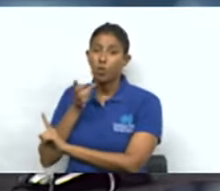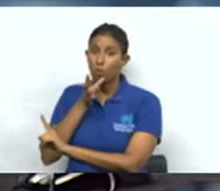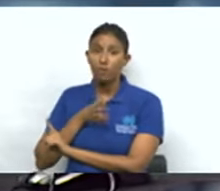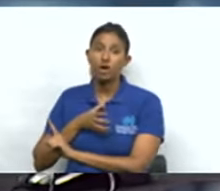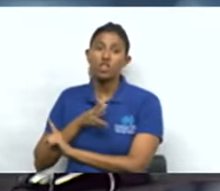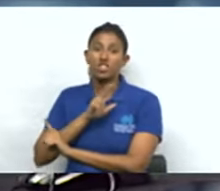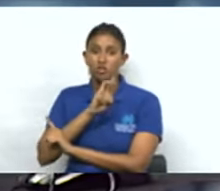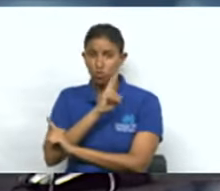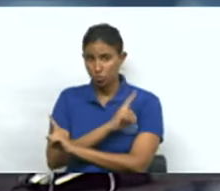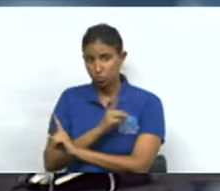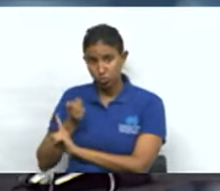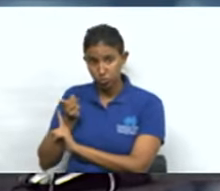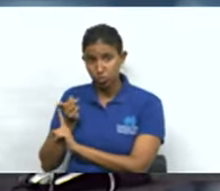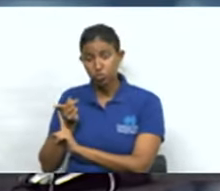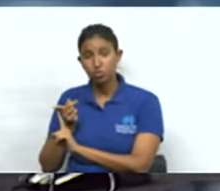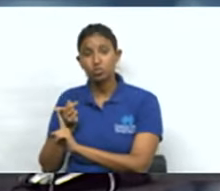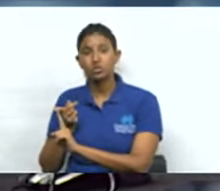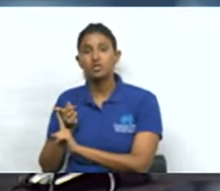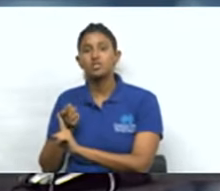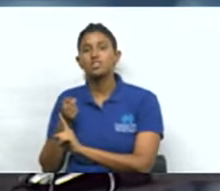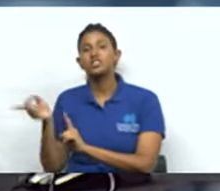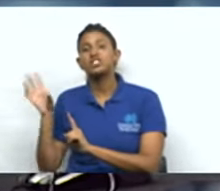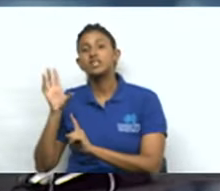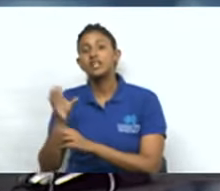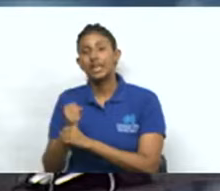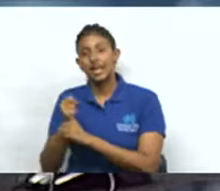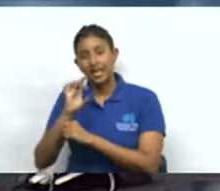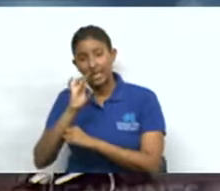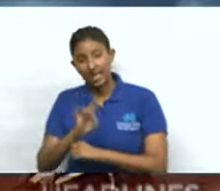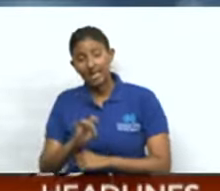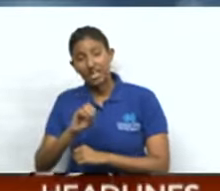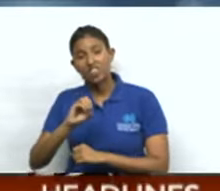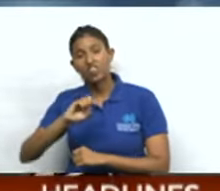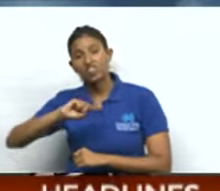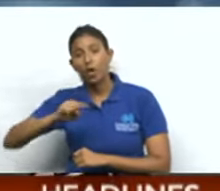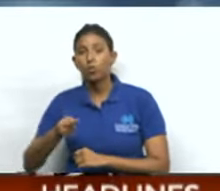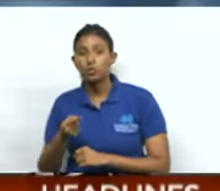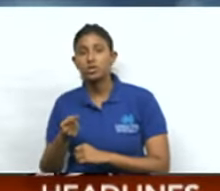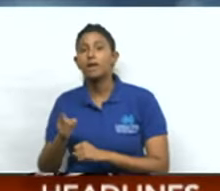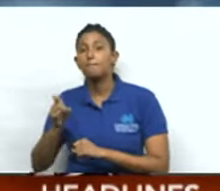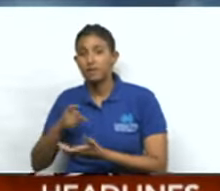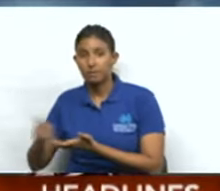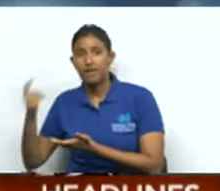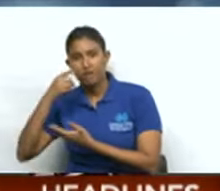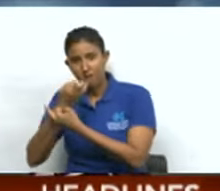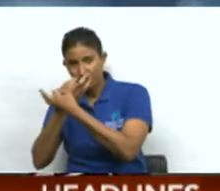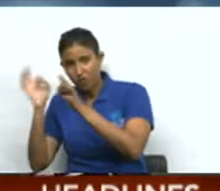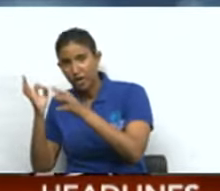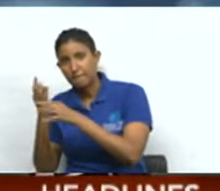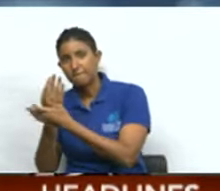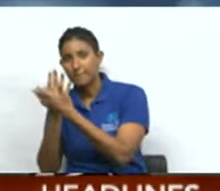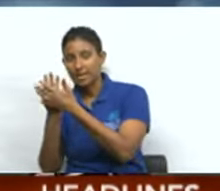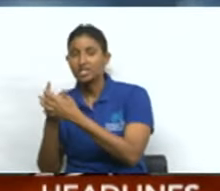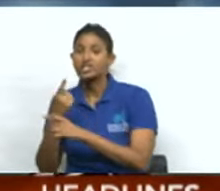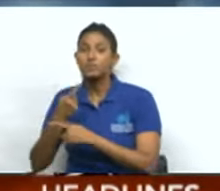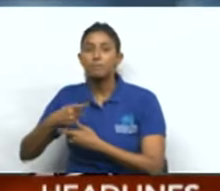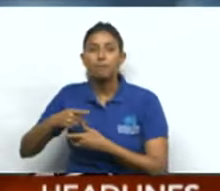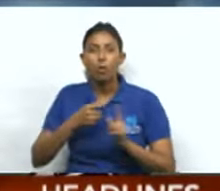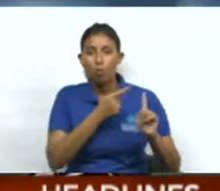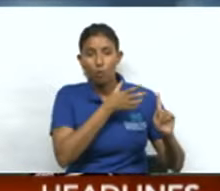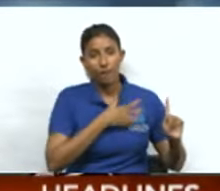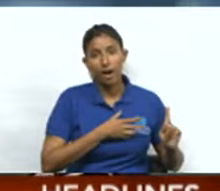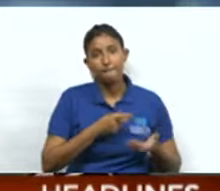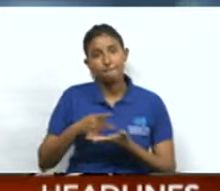Morales of Princeton has been granted $80,000 bail. A woman allegedly paid over $8,000 to an insurance agent